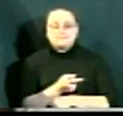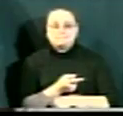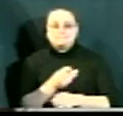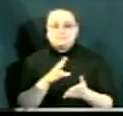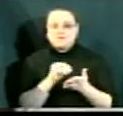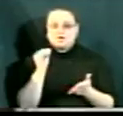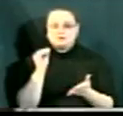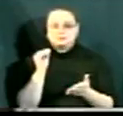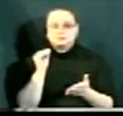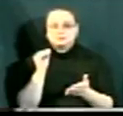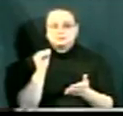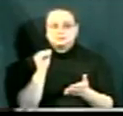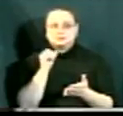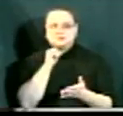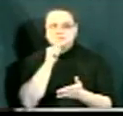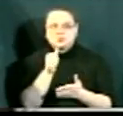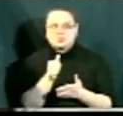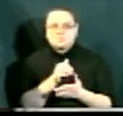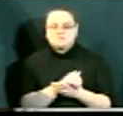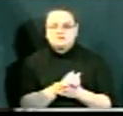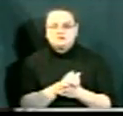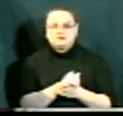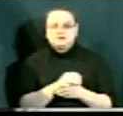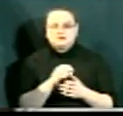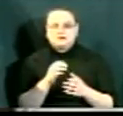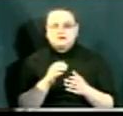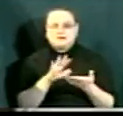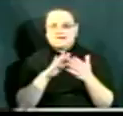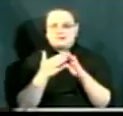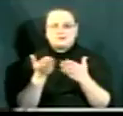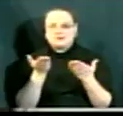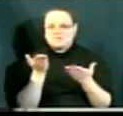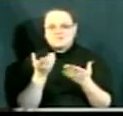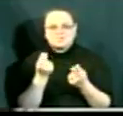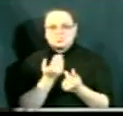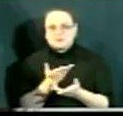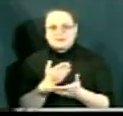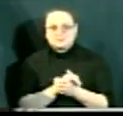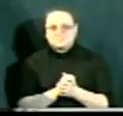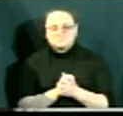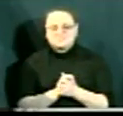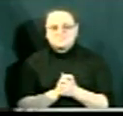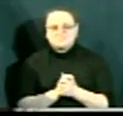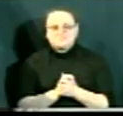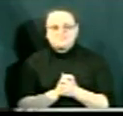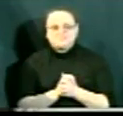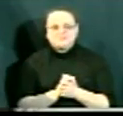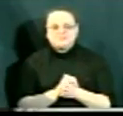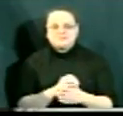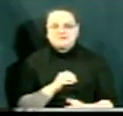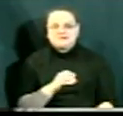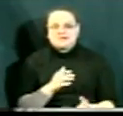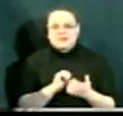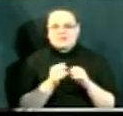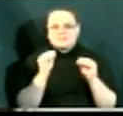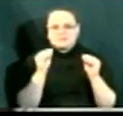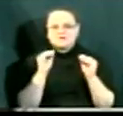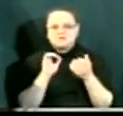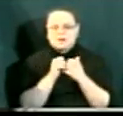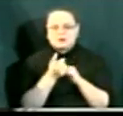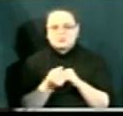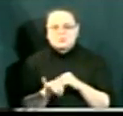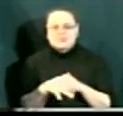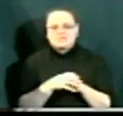learn, not go to community service and do things that I'll teach him how to do that.